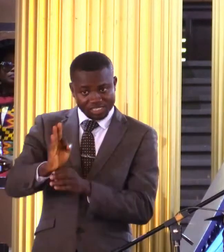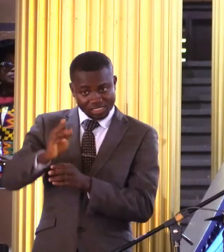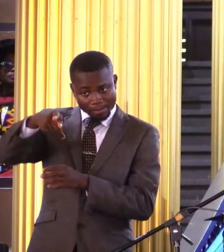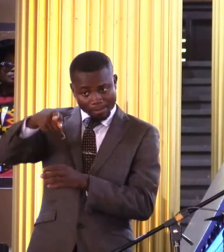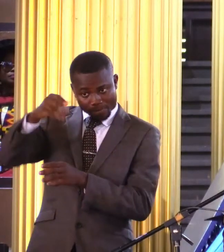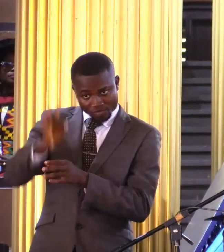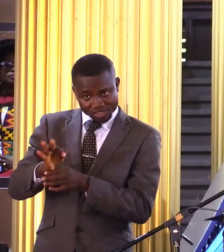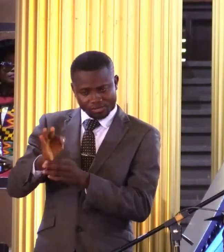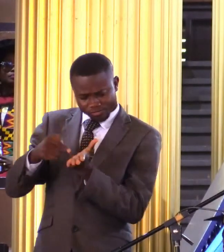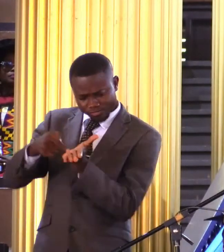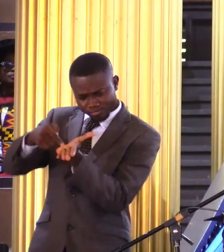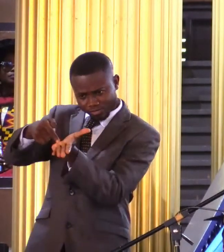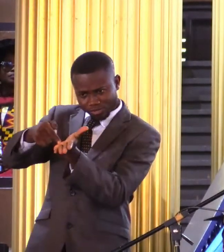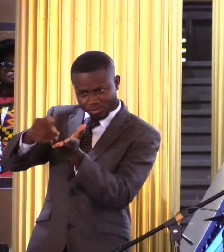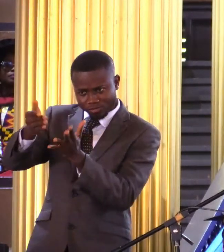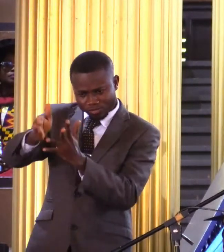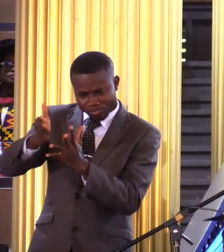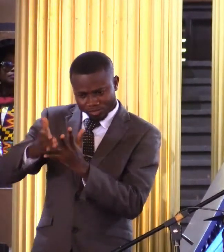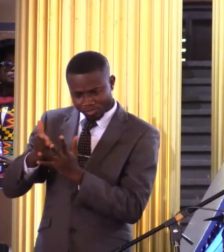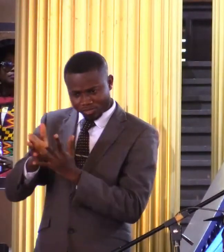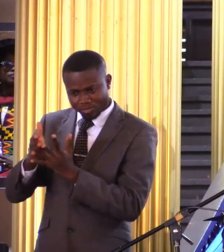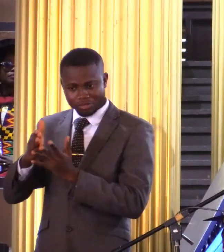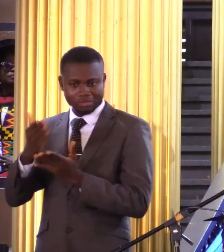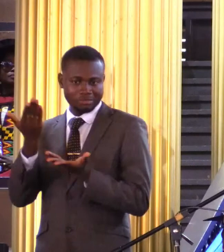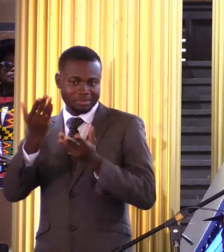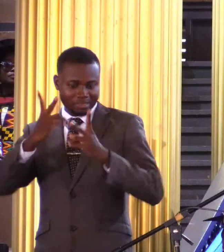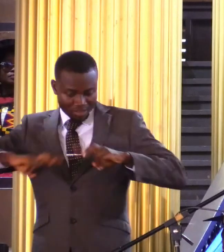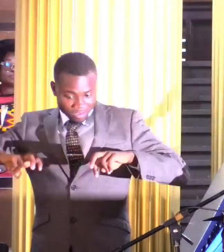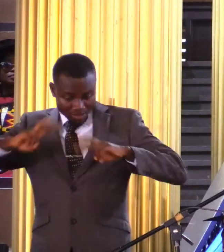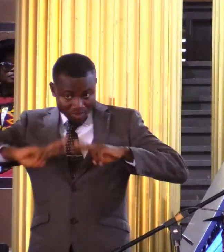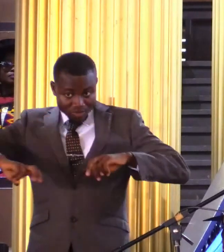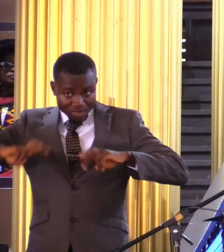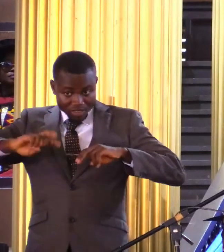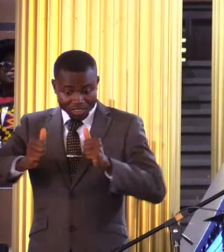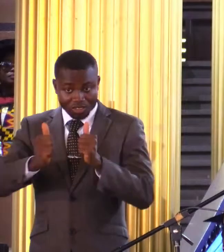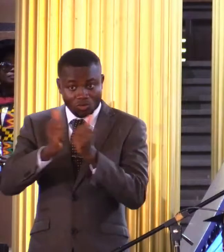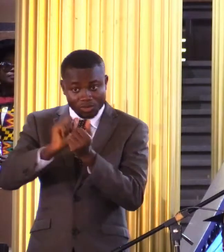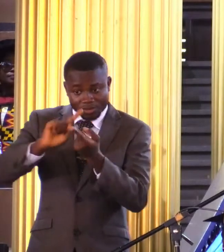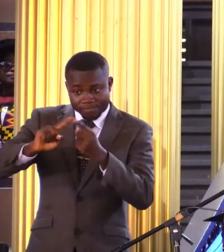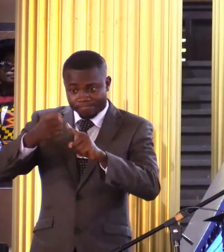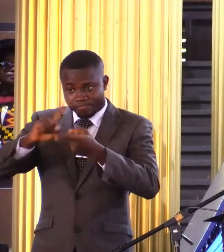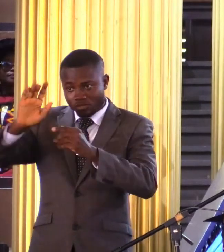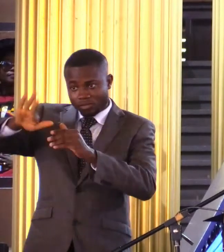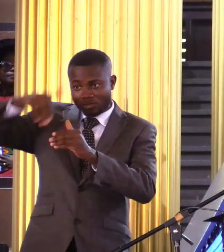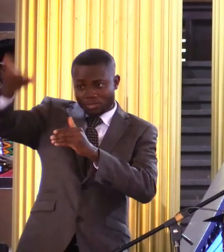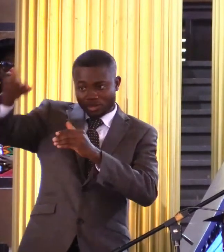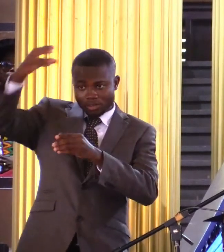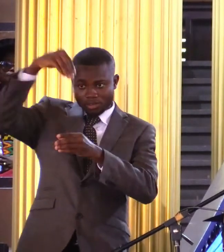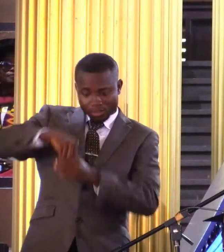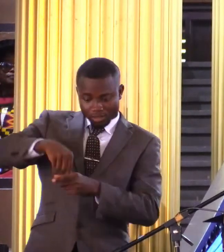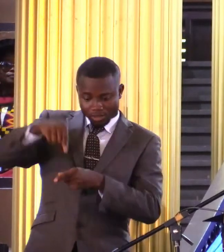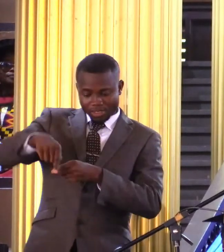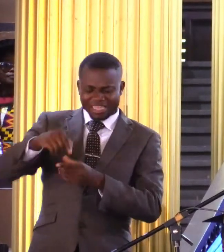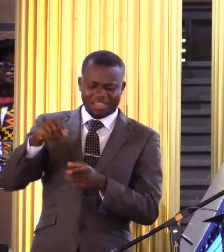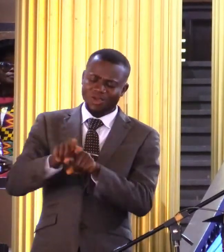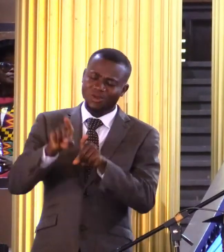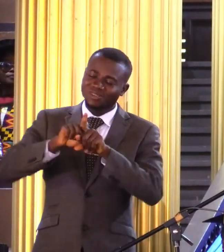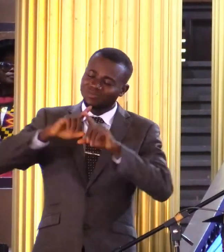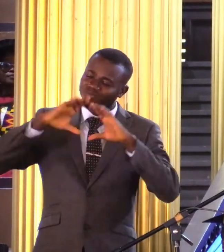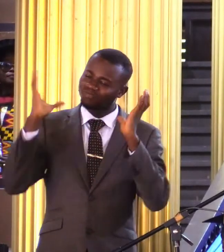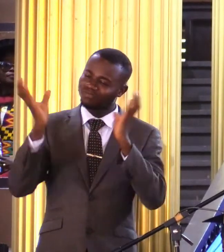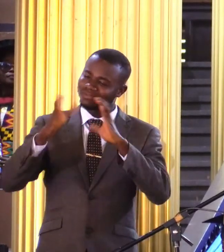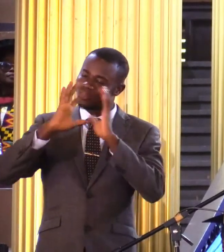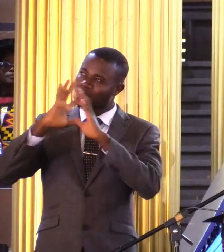their research with colleagues within and outside the university, and also to celebrate this important